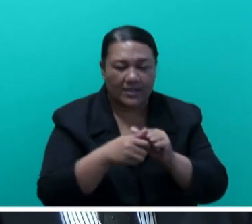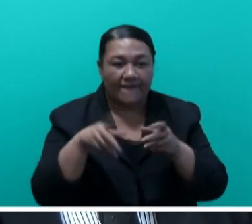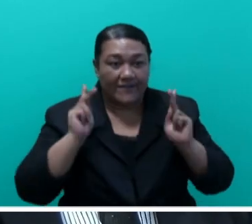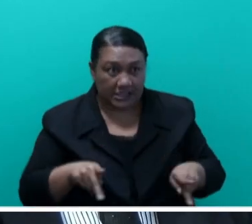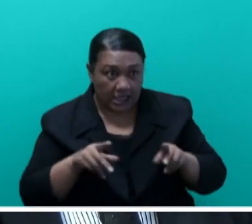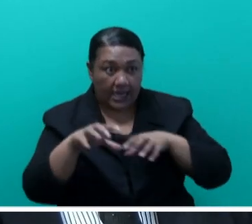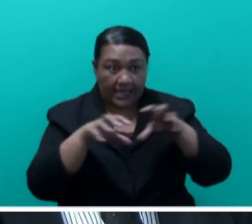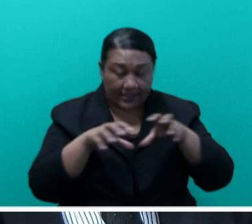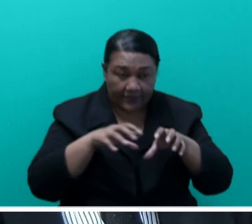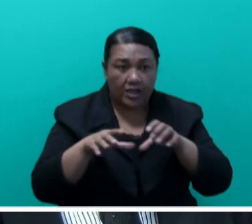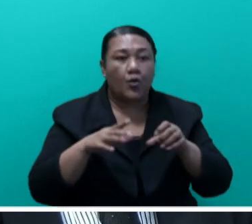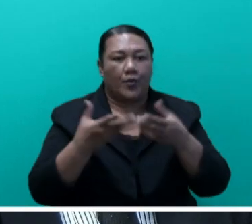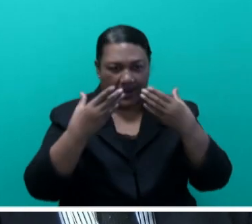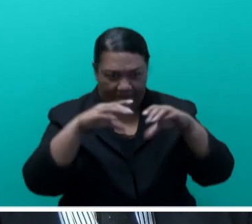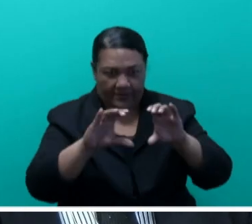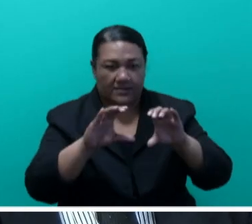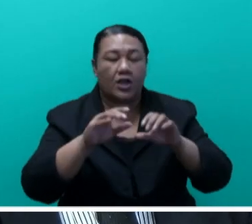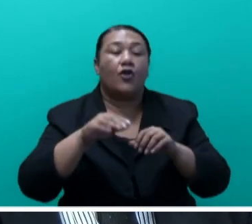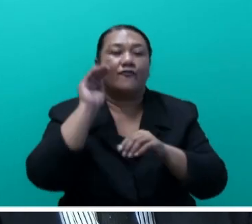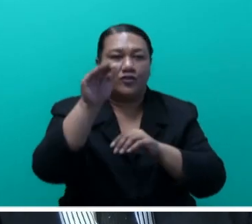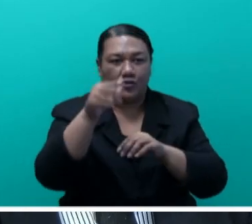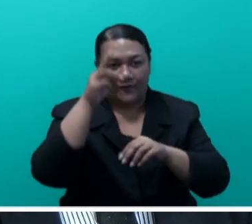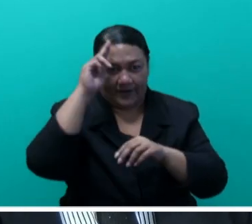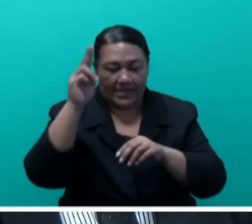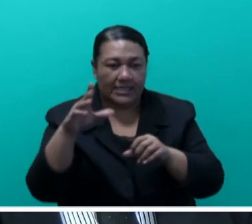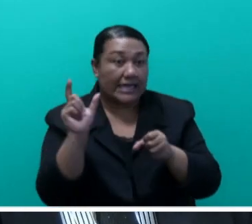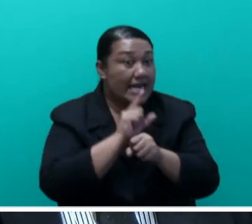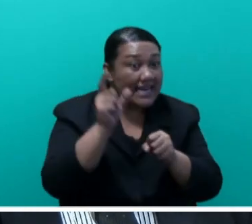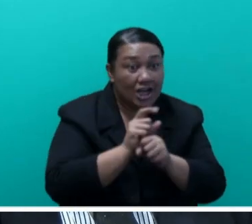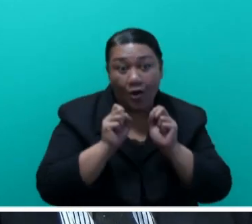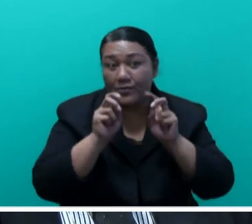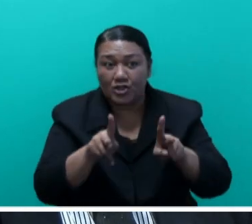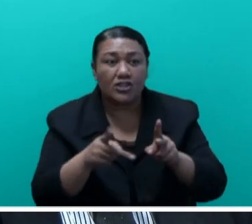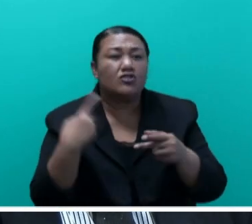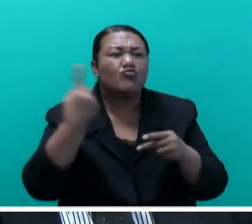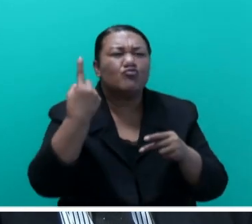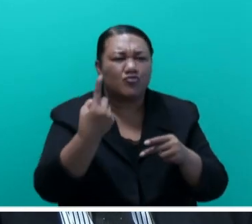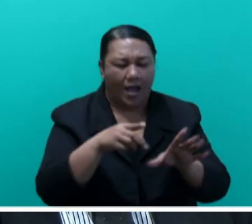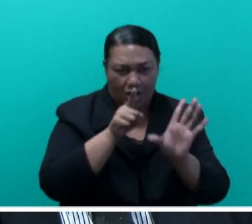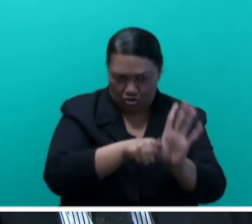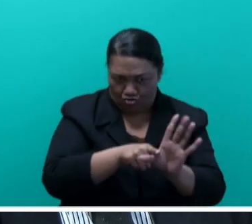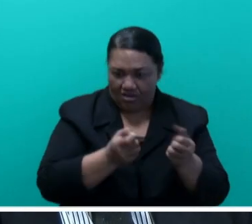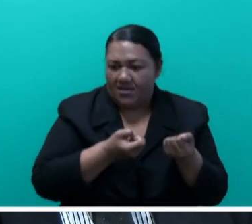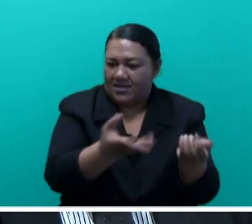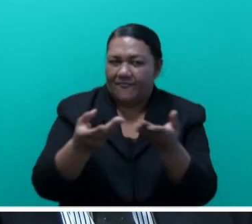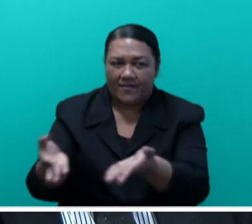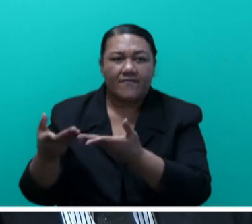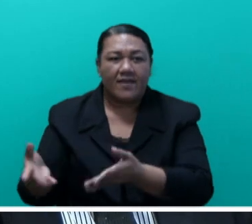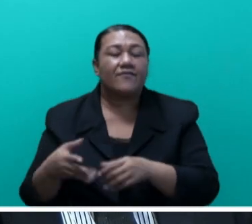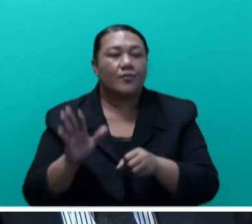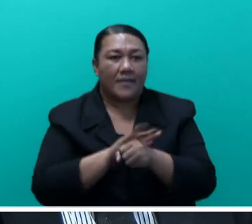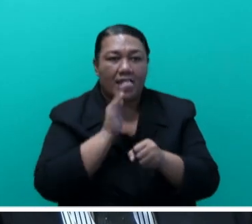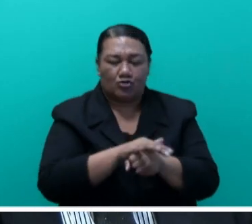are investing in the future of our nation. We are creating opportunities for our youth, promoting health and well-being,